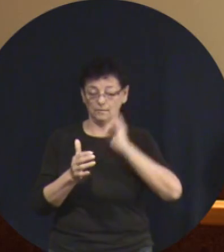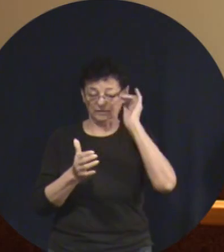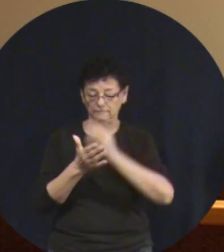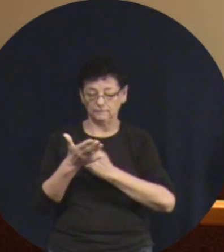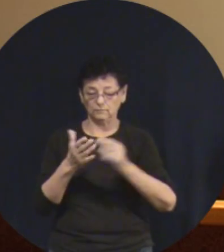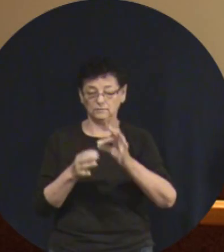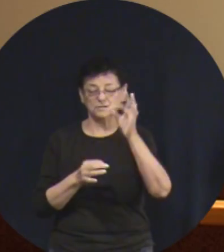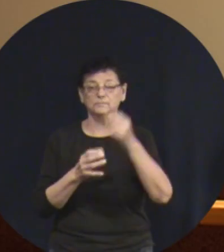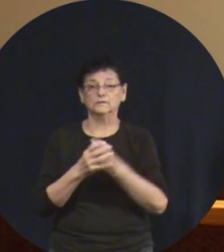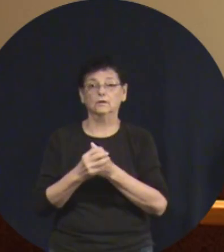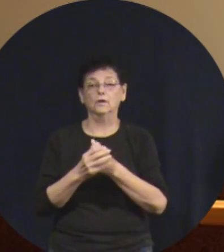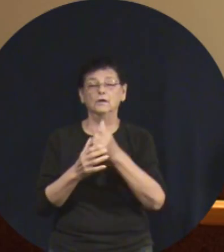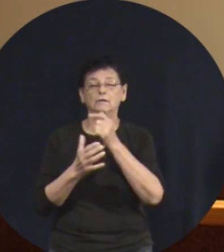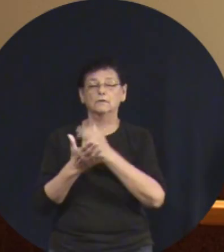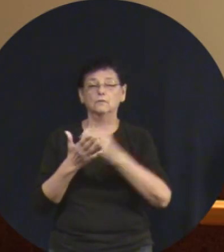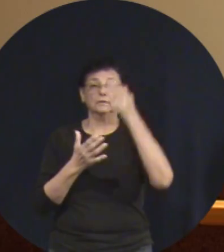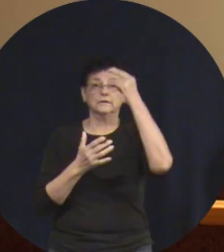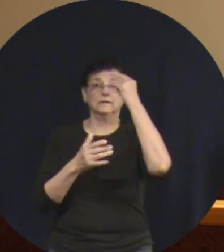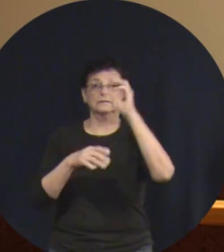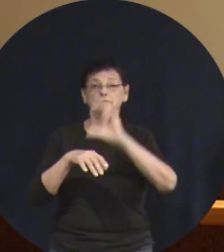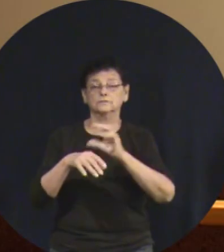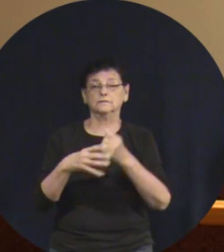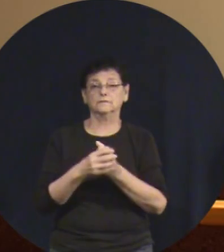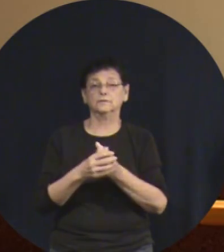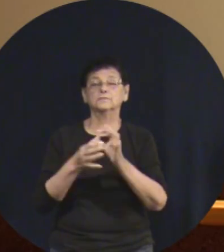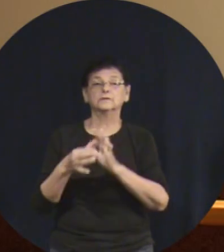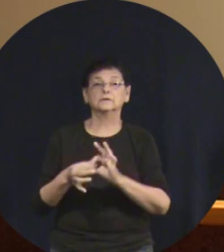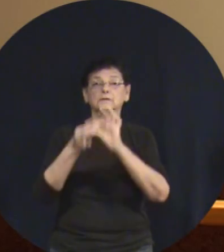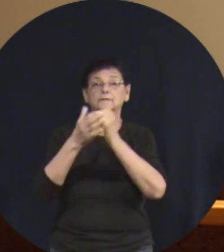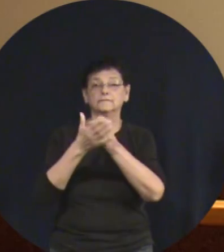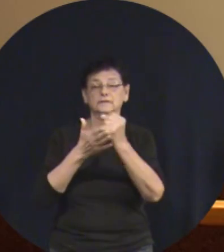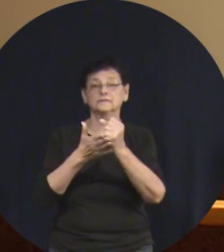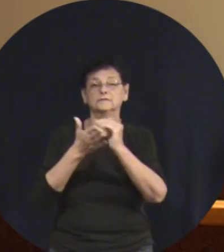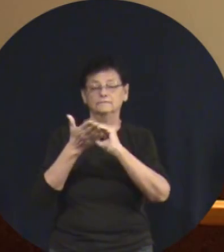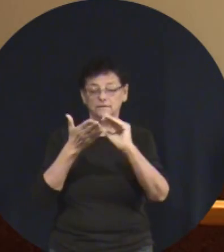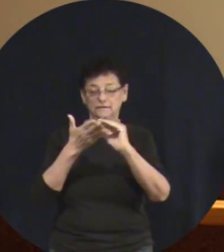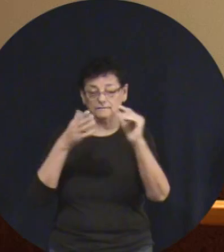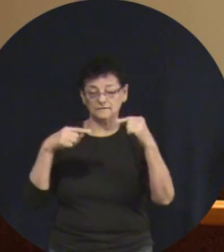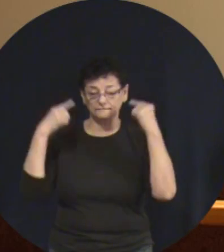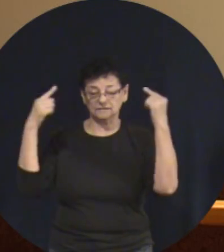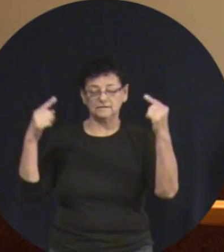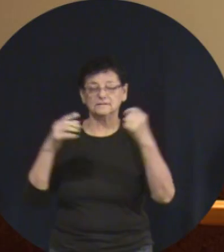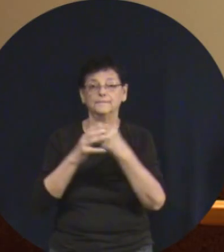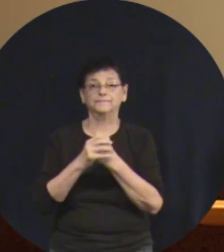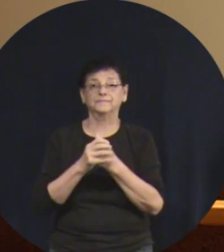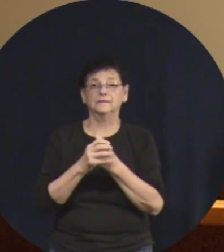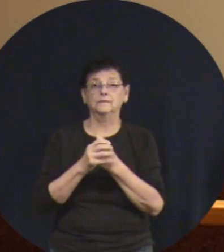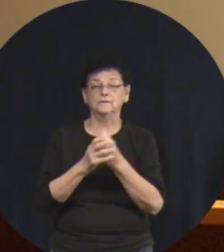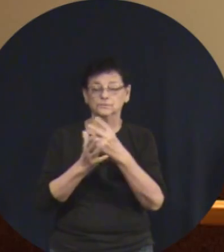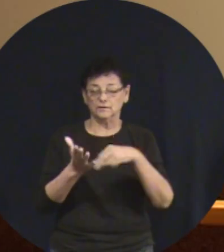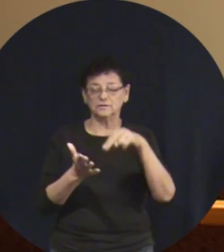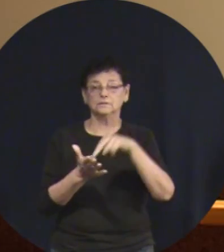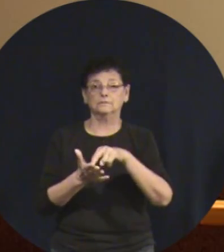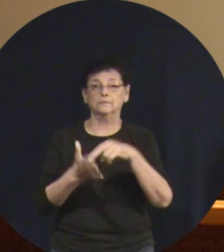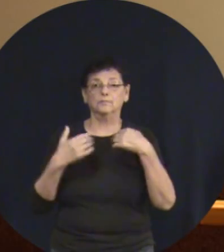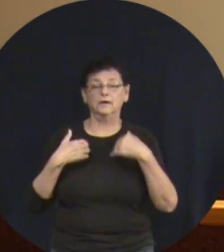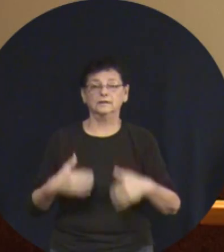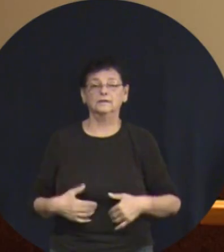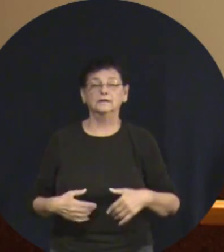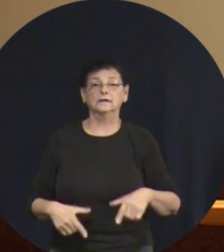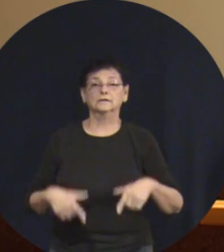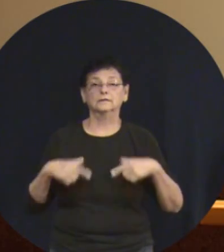believe in the Holy Spirit, the Holy Catholic Church, the communion of saints, the forgiveness of sins, the